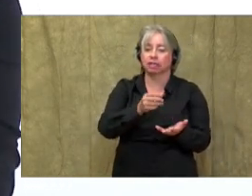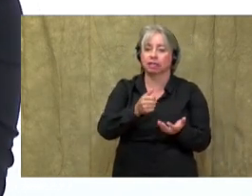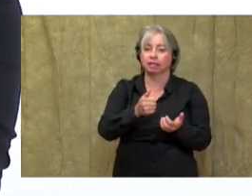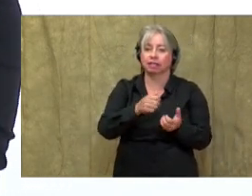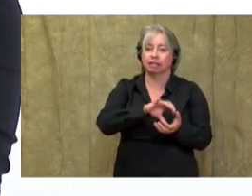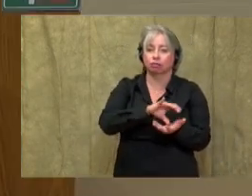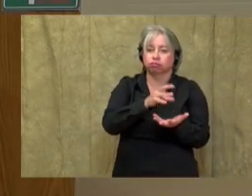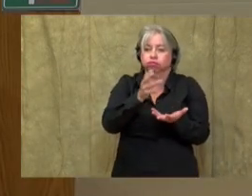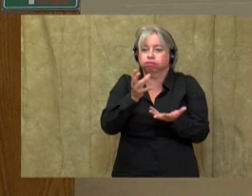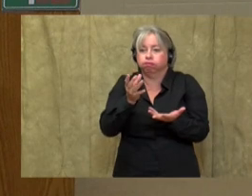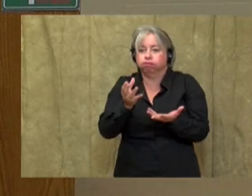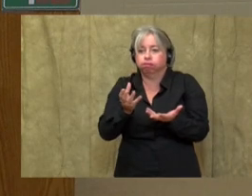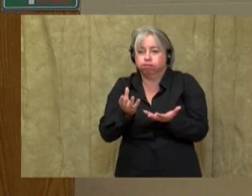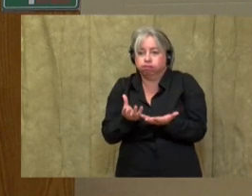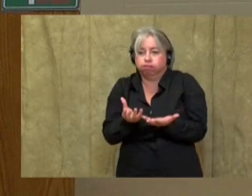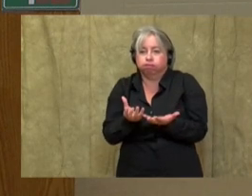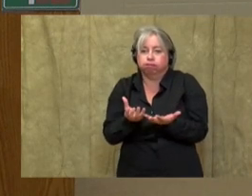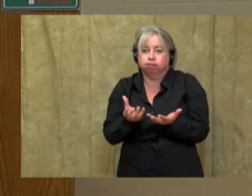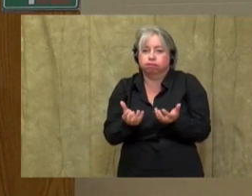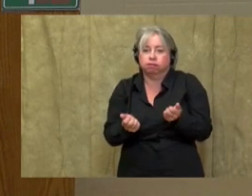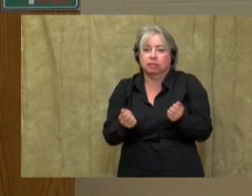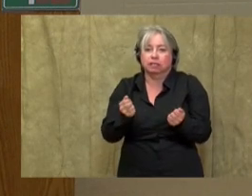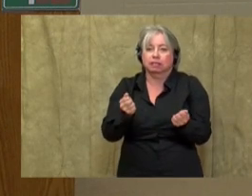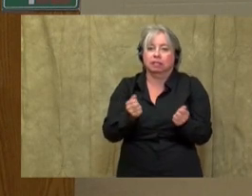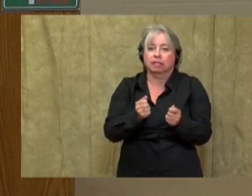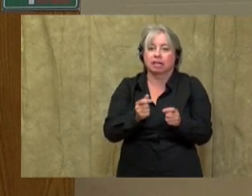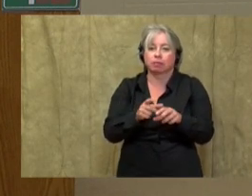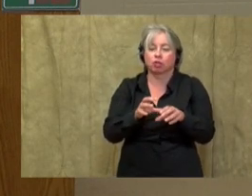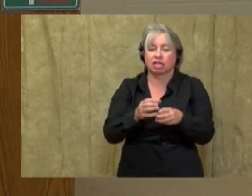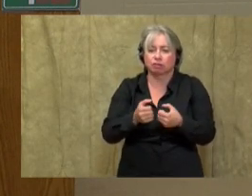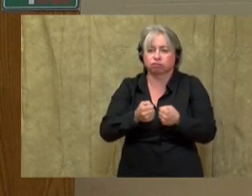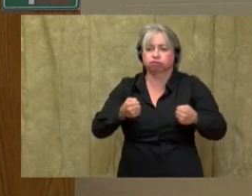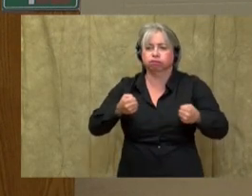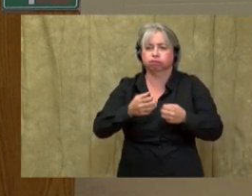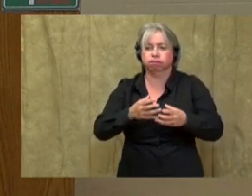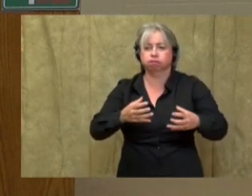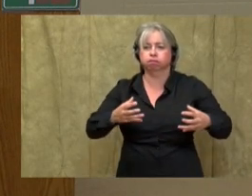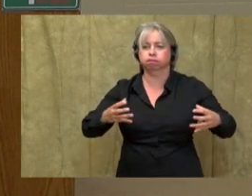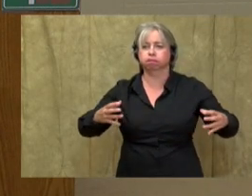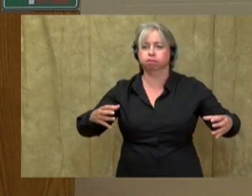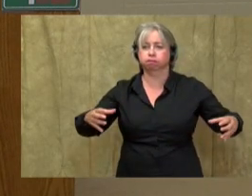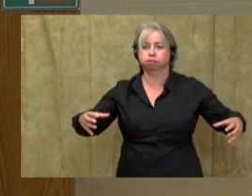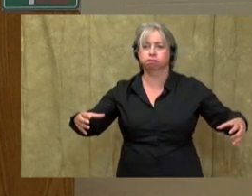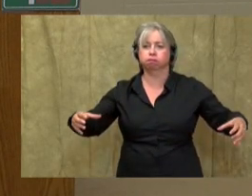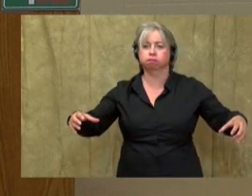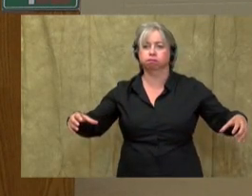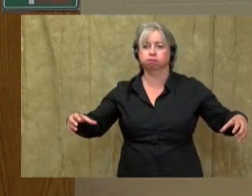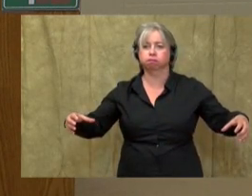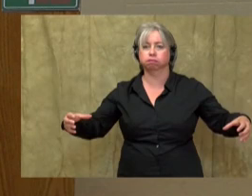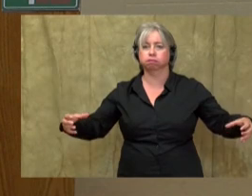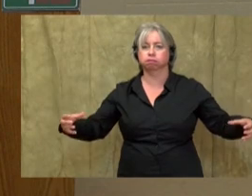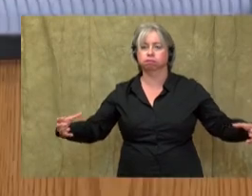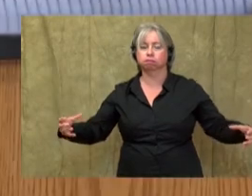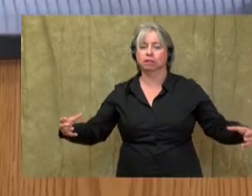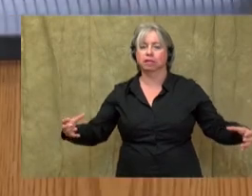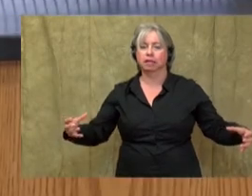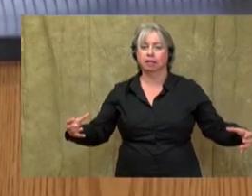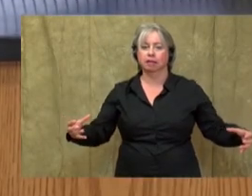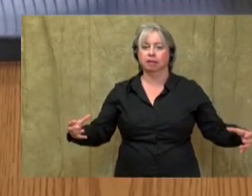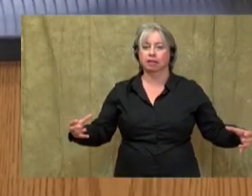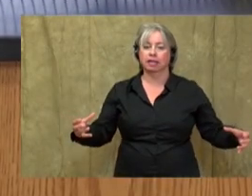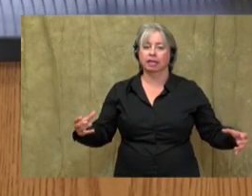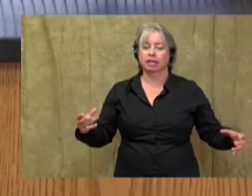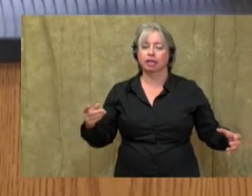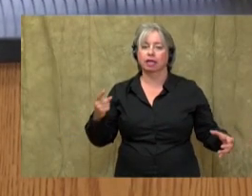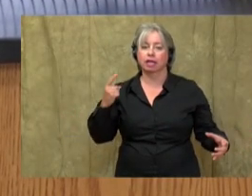have to have a little trained eye to see, but I'm going to stretch out my slinky, and the slinky is representing our particles of matter. And